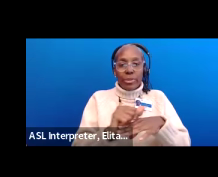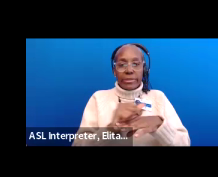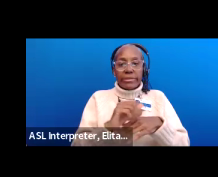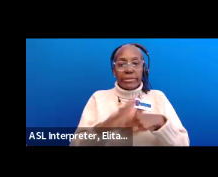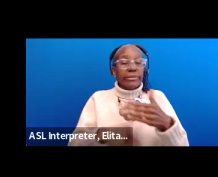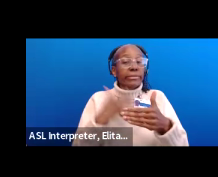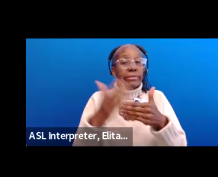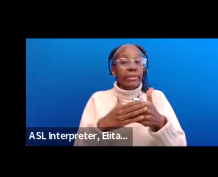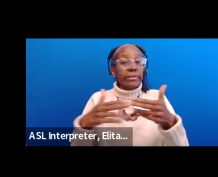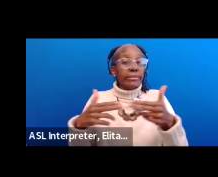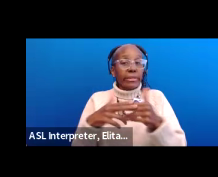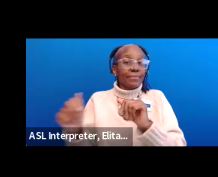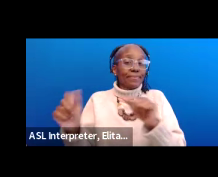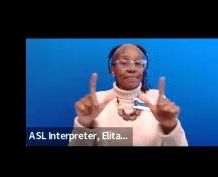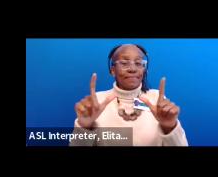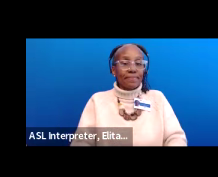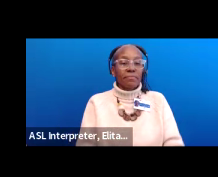next slide.